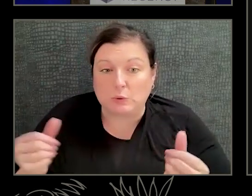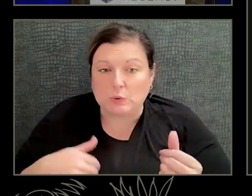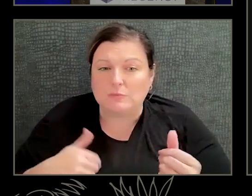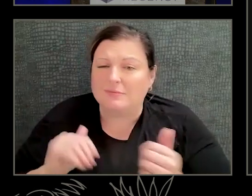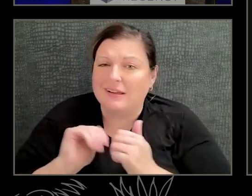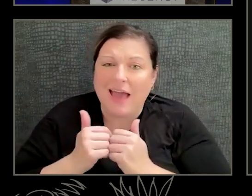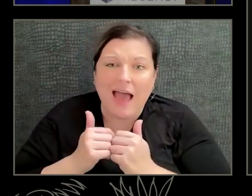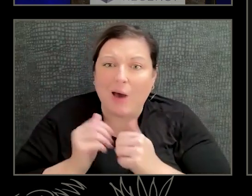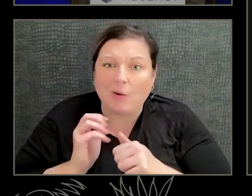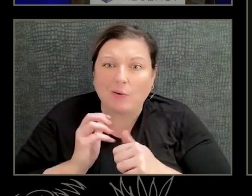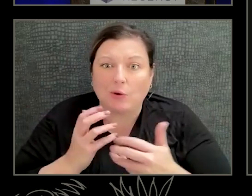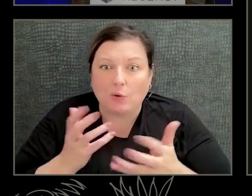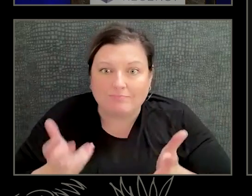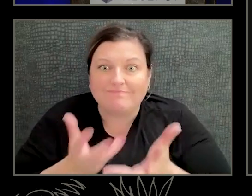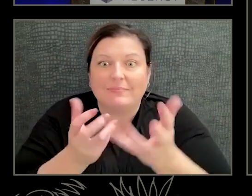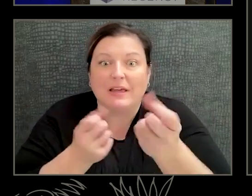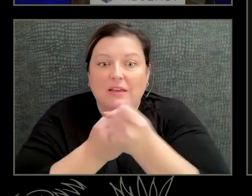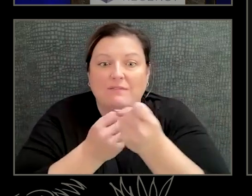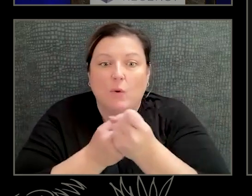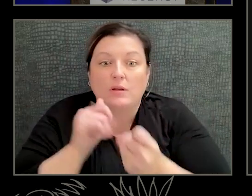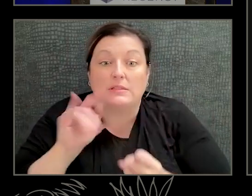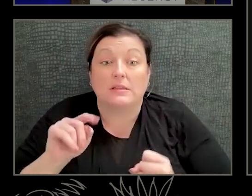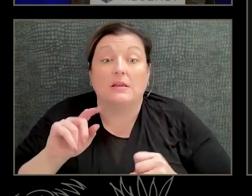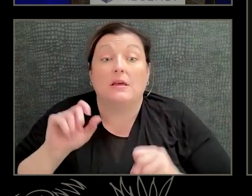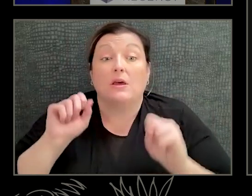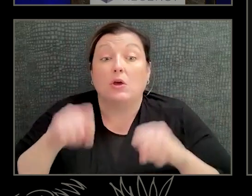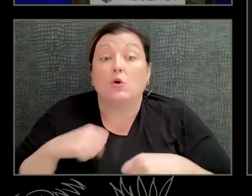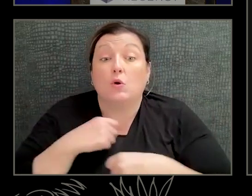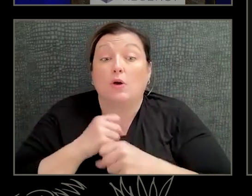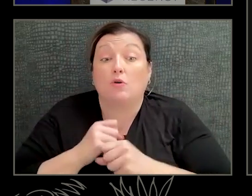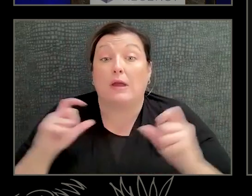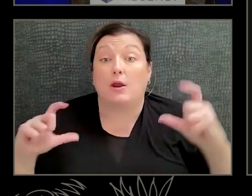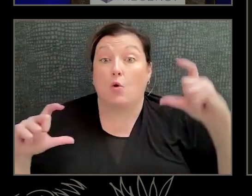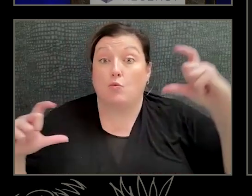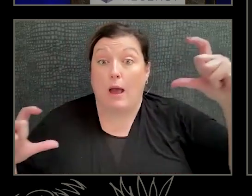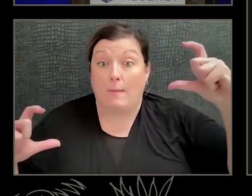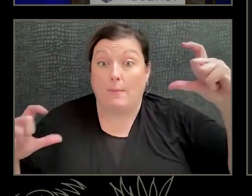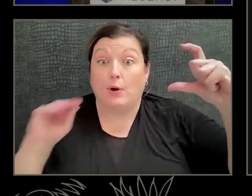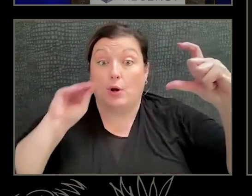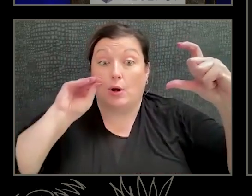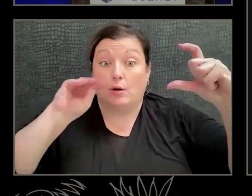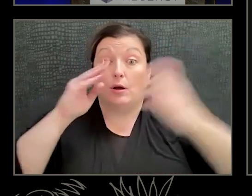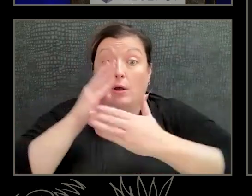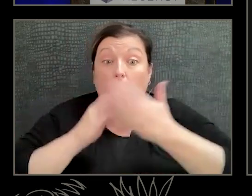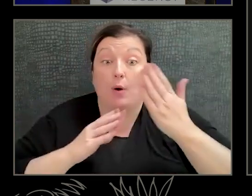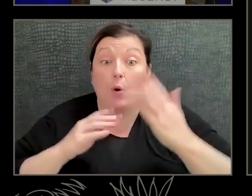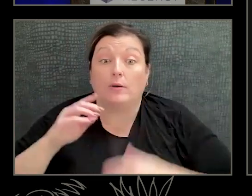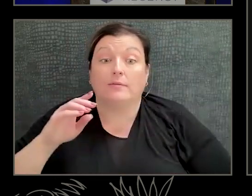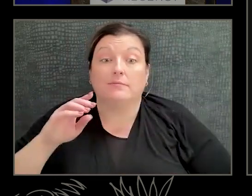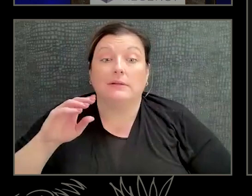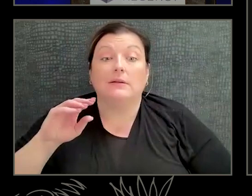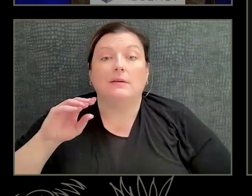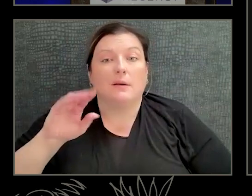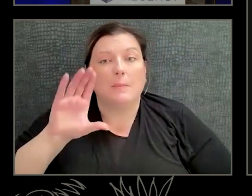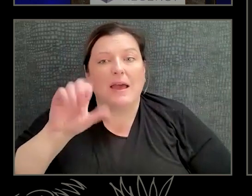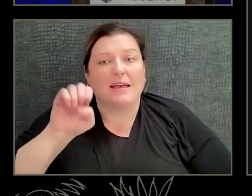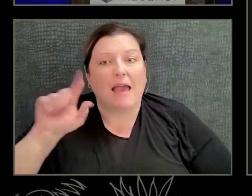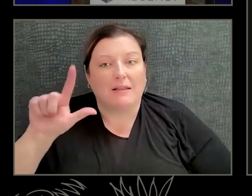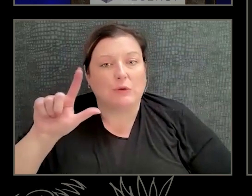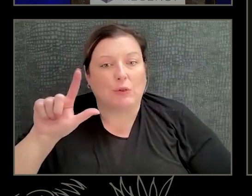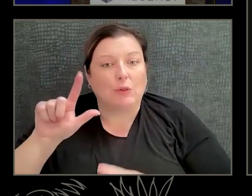can create a CAN wrapper component inspired by CASL to hide or show a component,